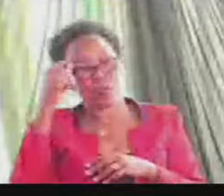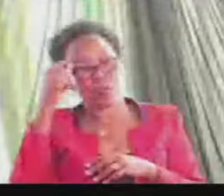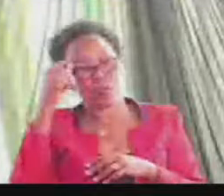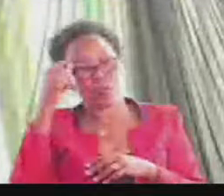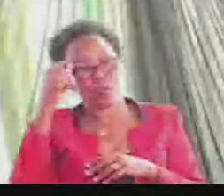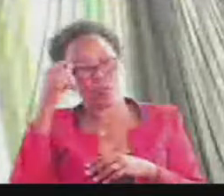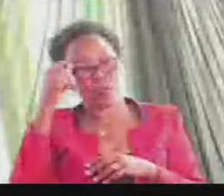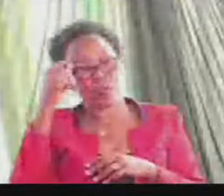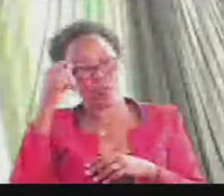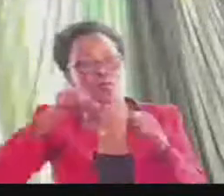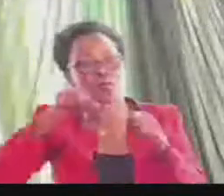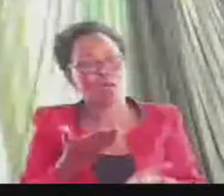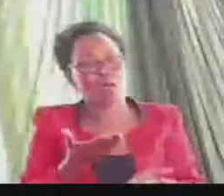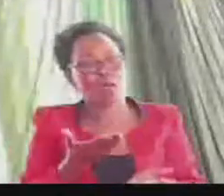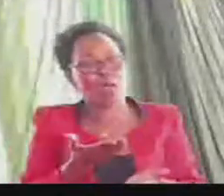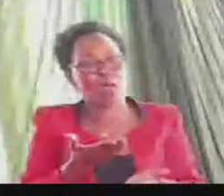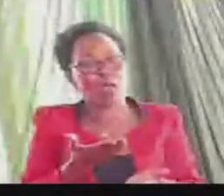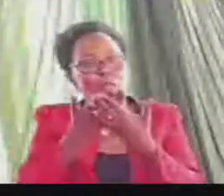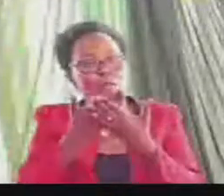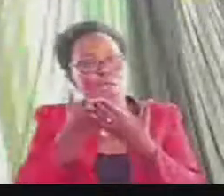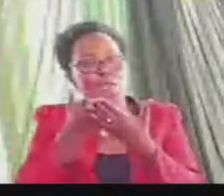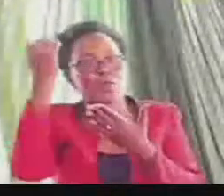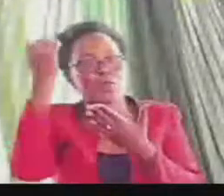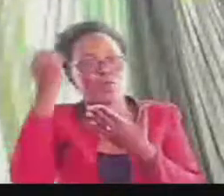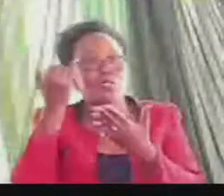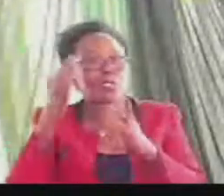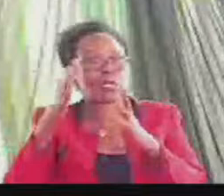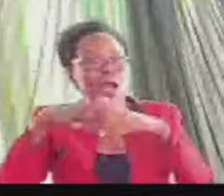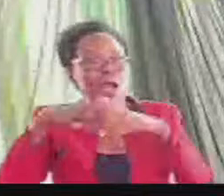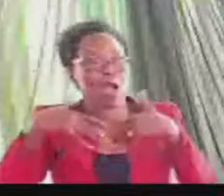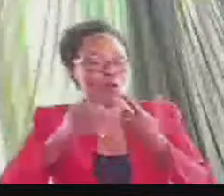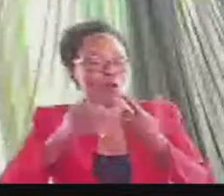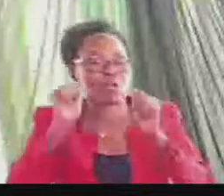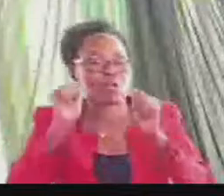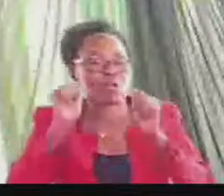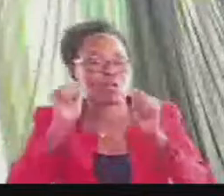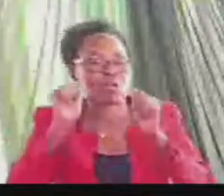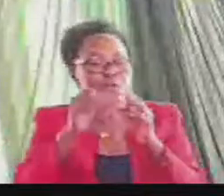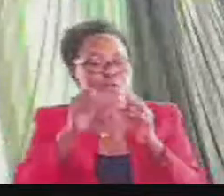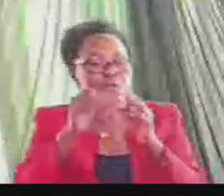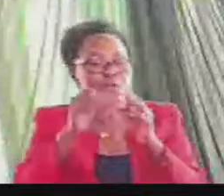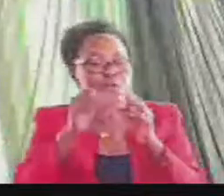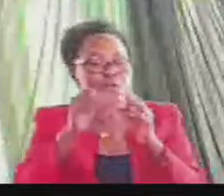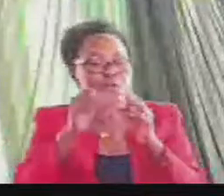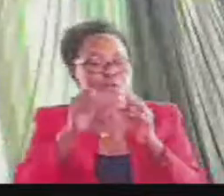useful in the institution if you are to become the Chief Justice?